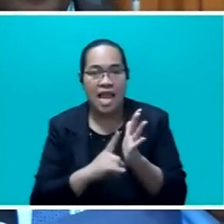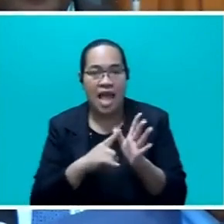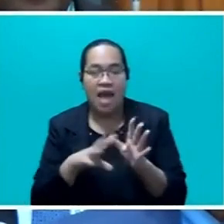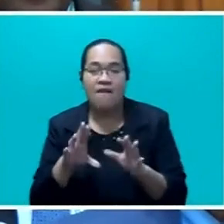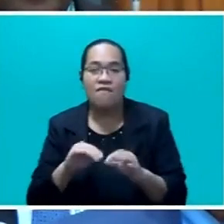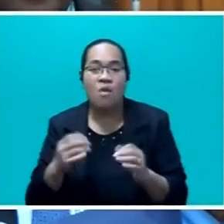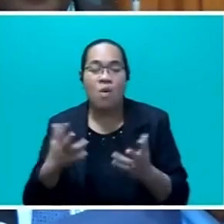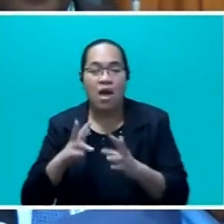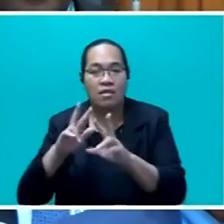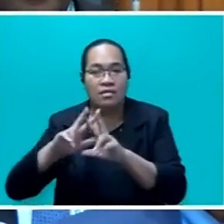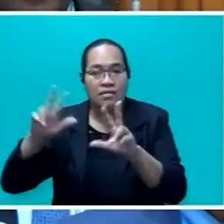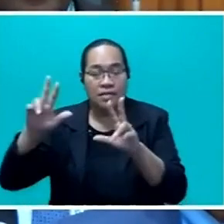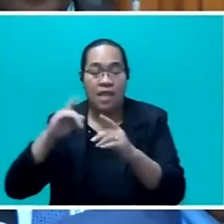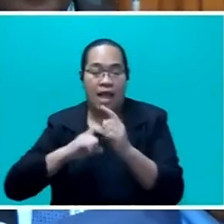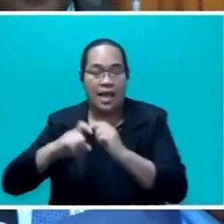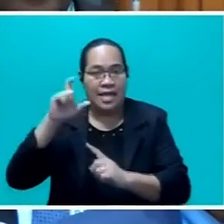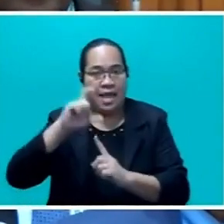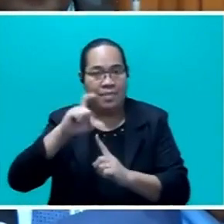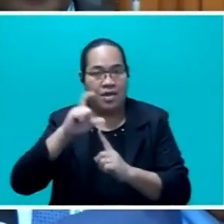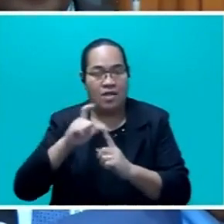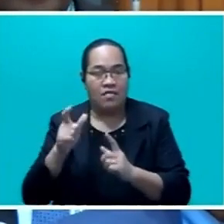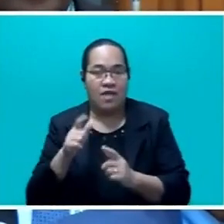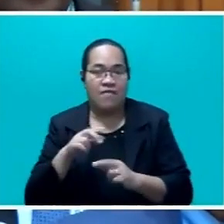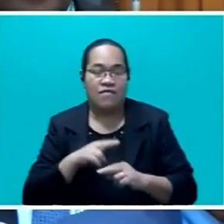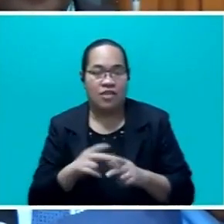Nakonroba, captain of the Fiji Sevens team.